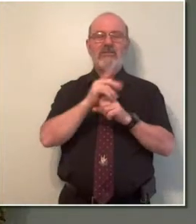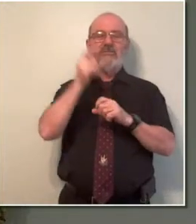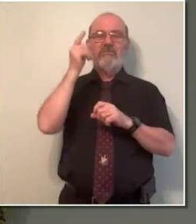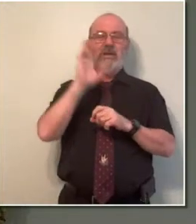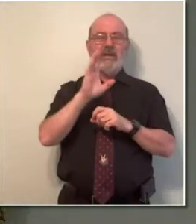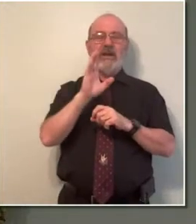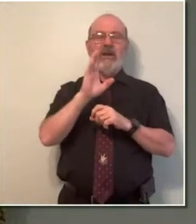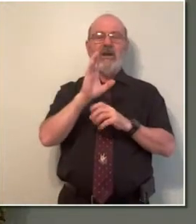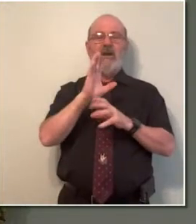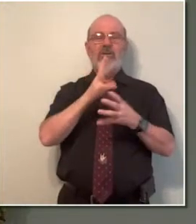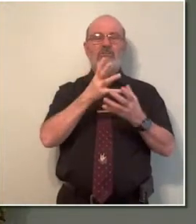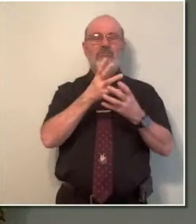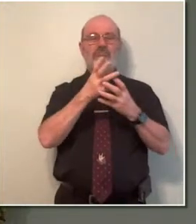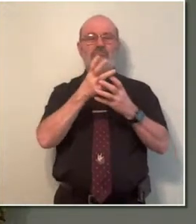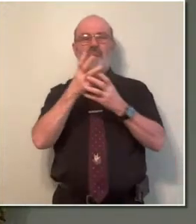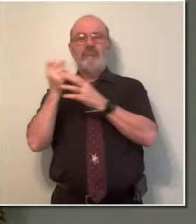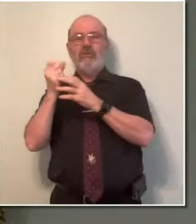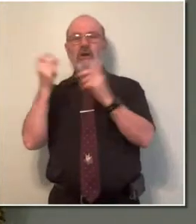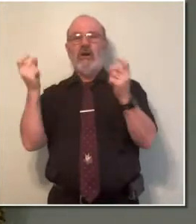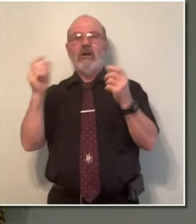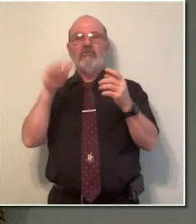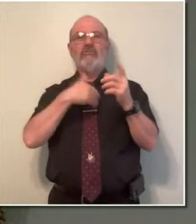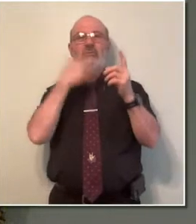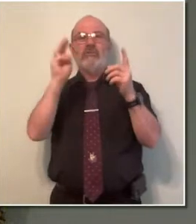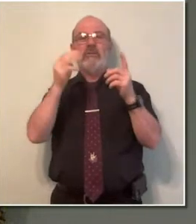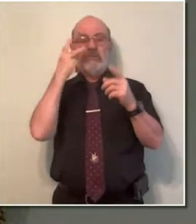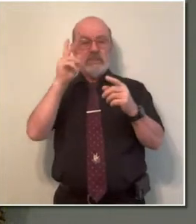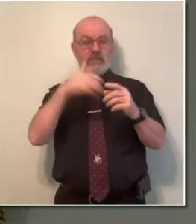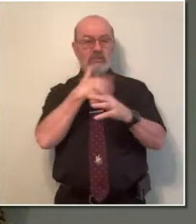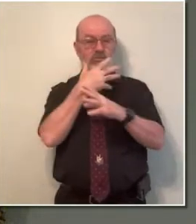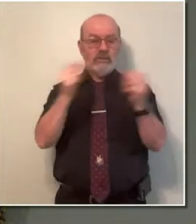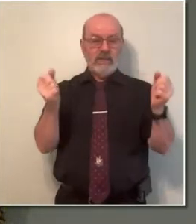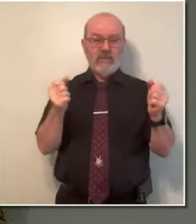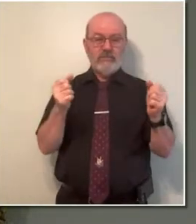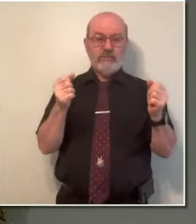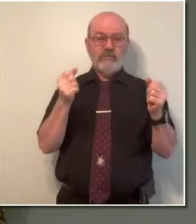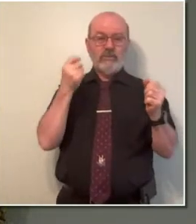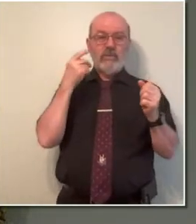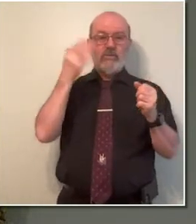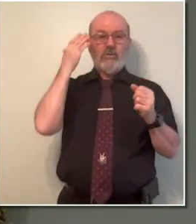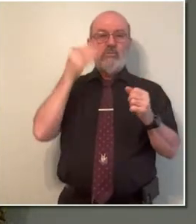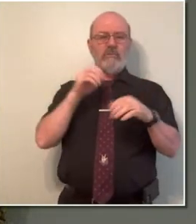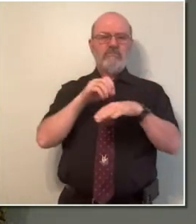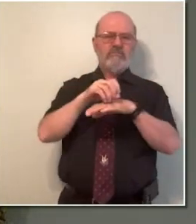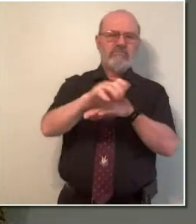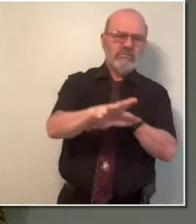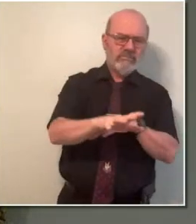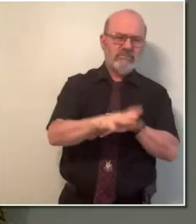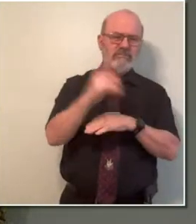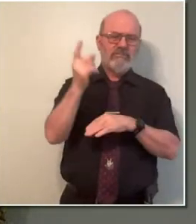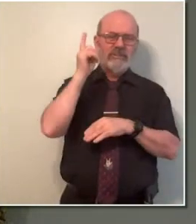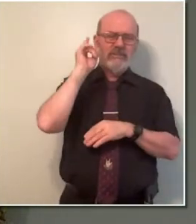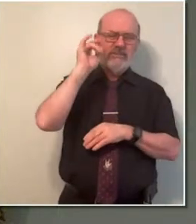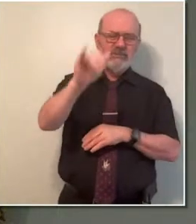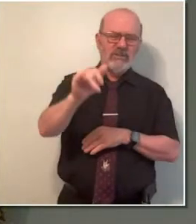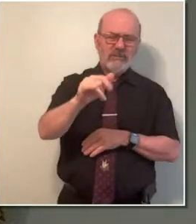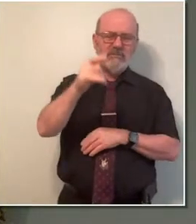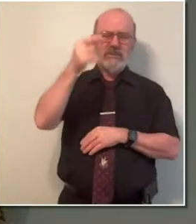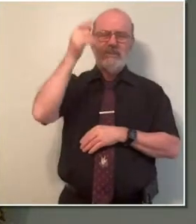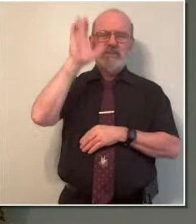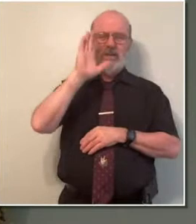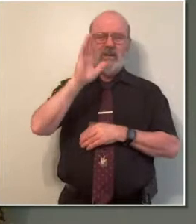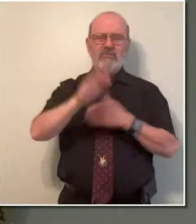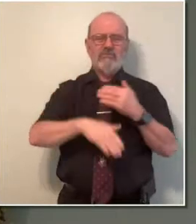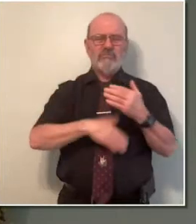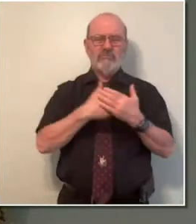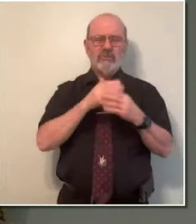draw souls to Him, to see a soul saved, to know that we have impacted eternity because God was gracious enough to